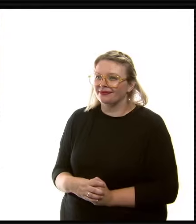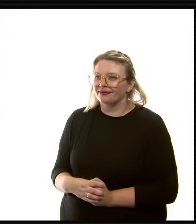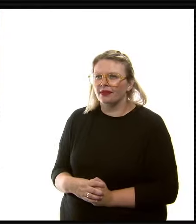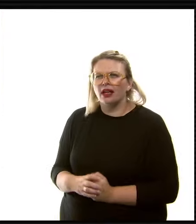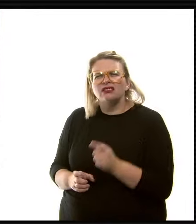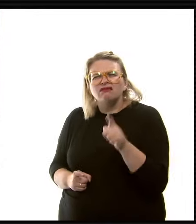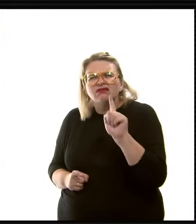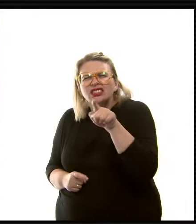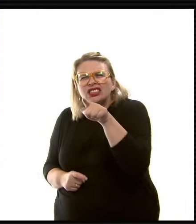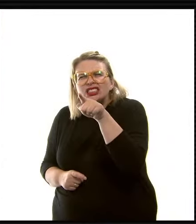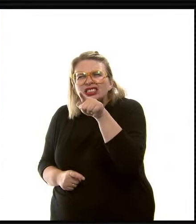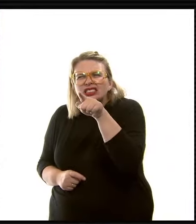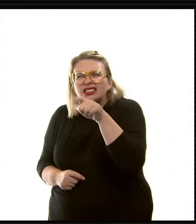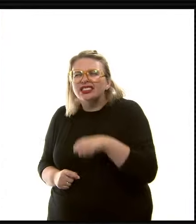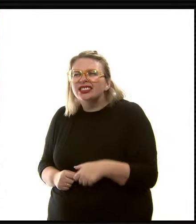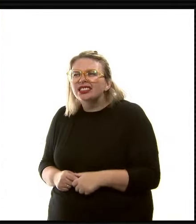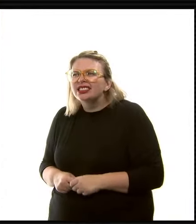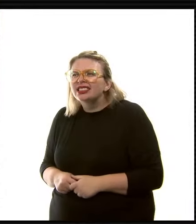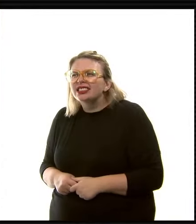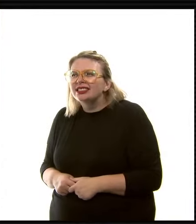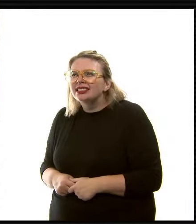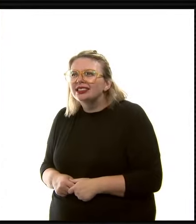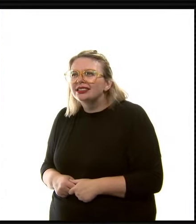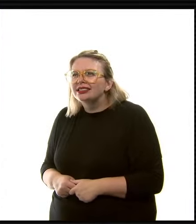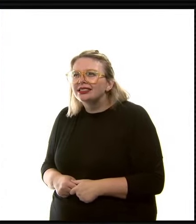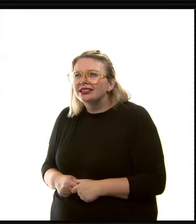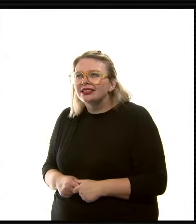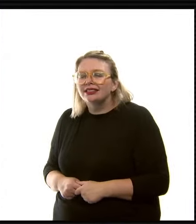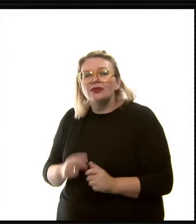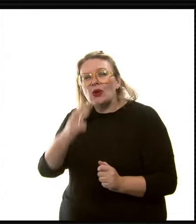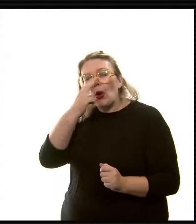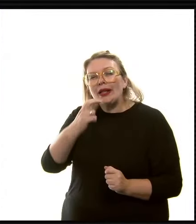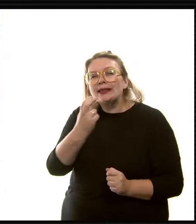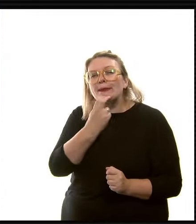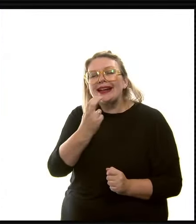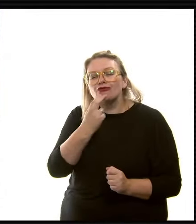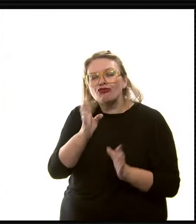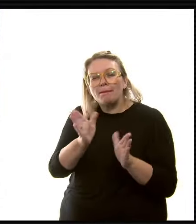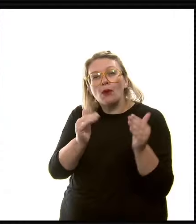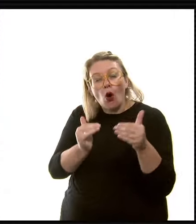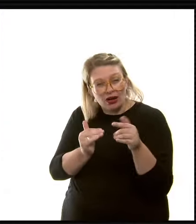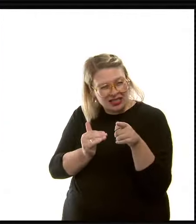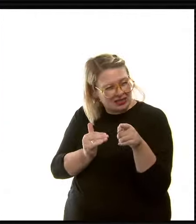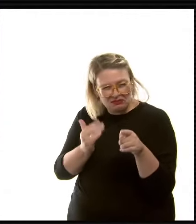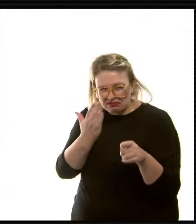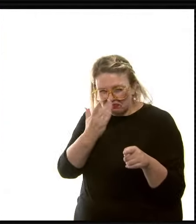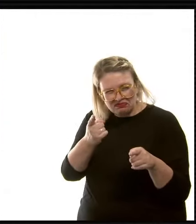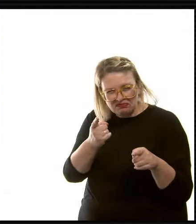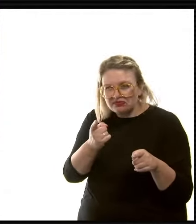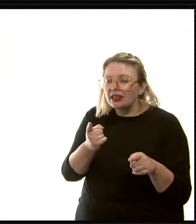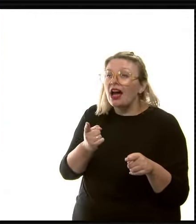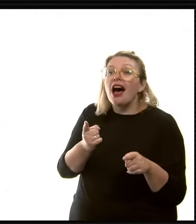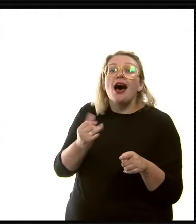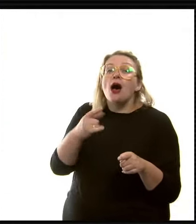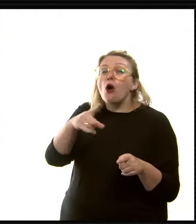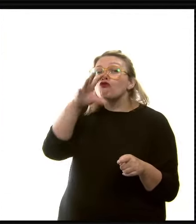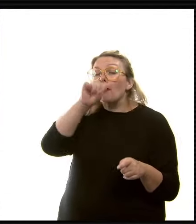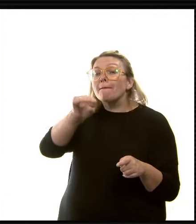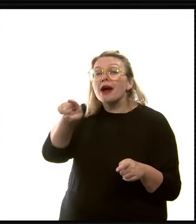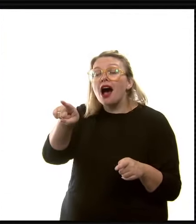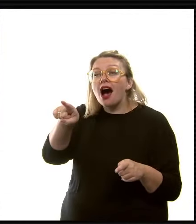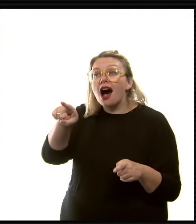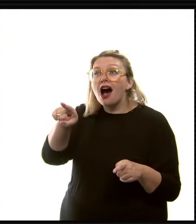over there? I'm currently working on a 9-volt battery box. Some people may not recognize it, but for those who do, like the